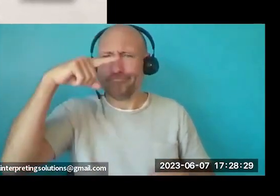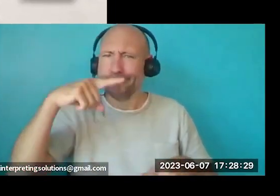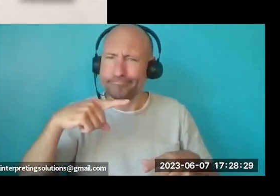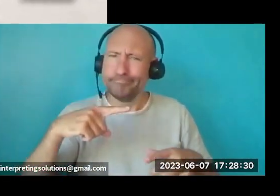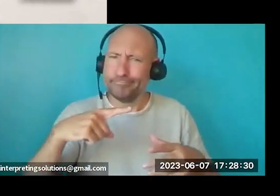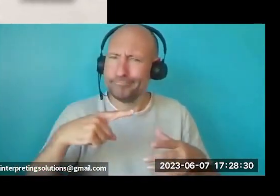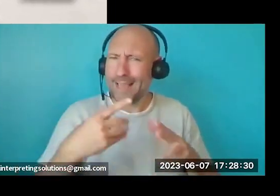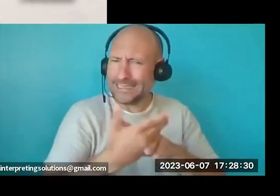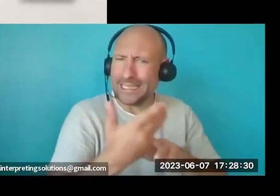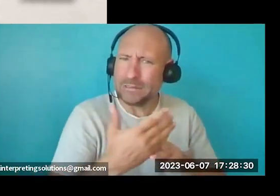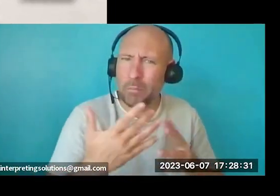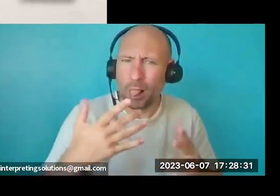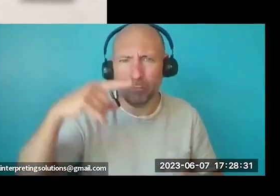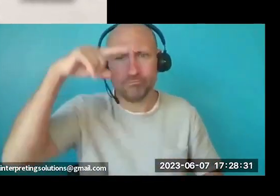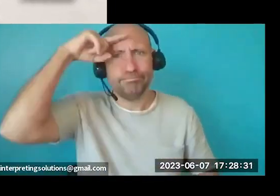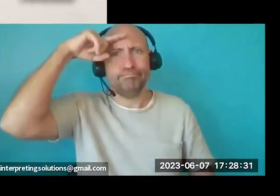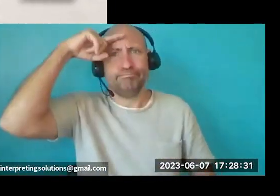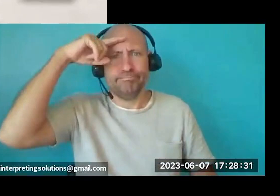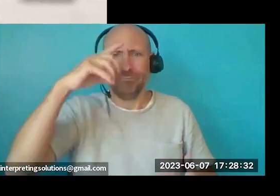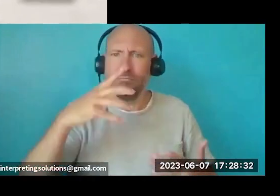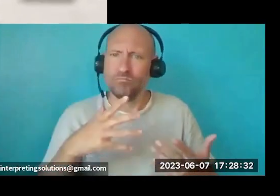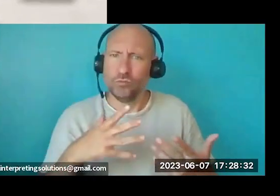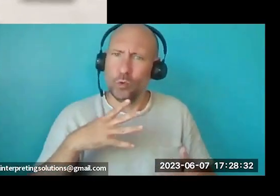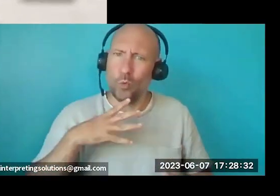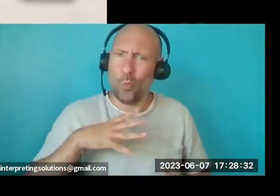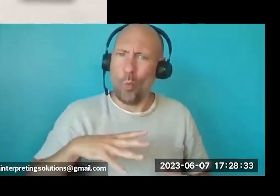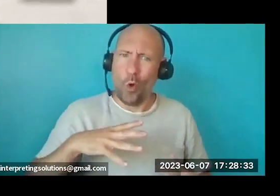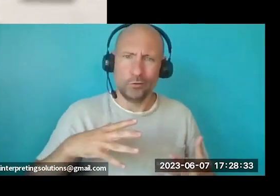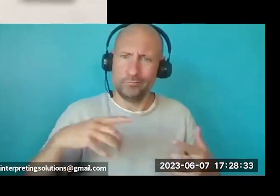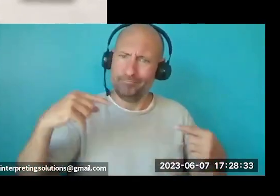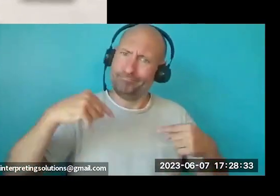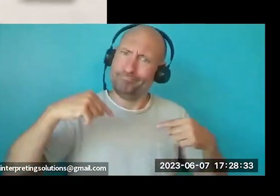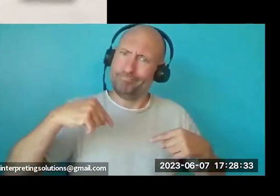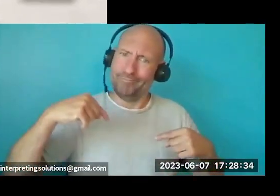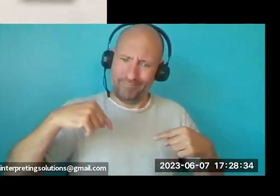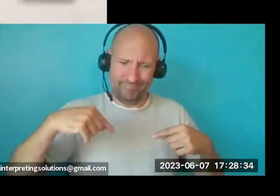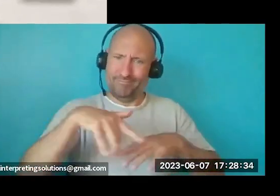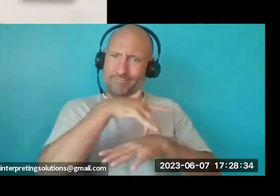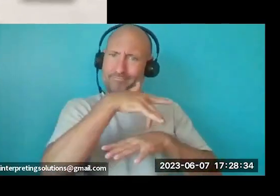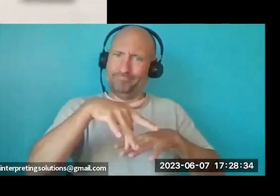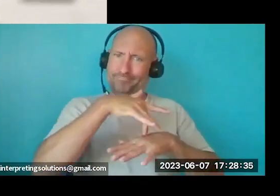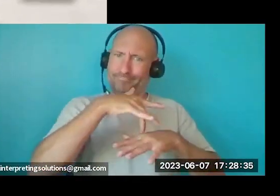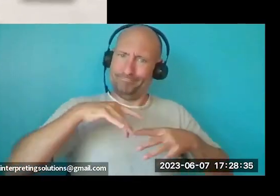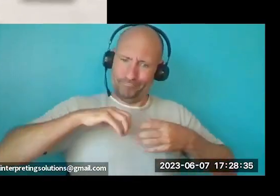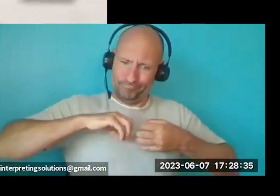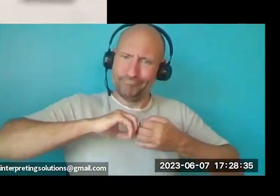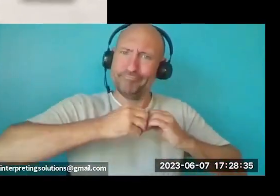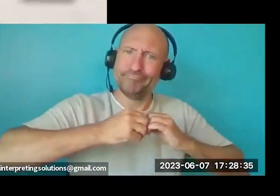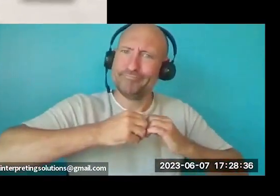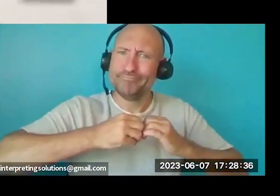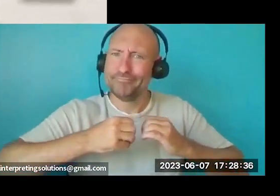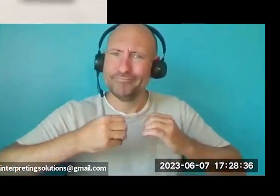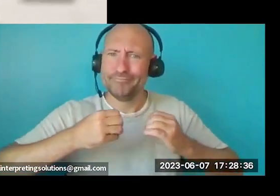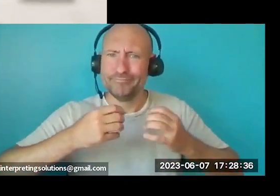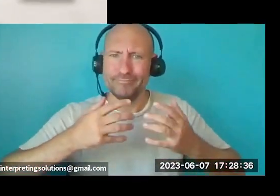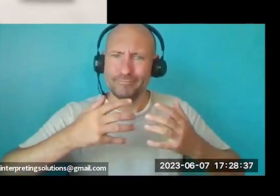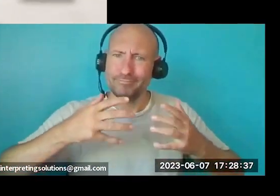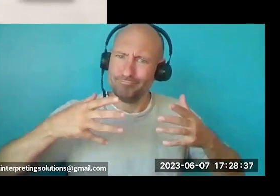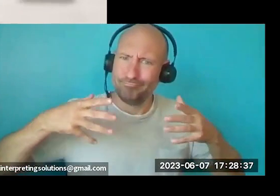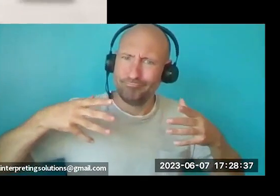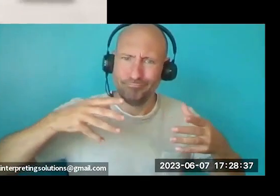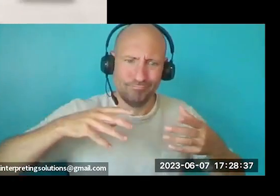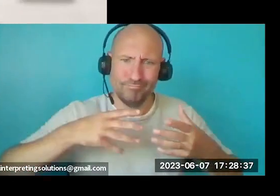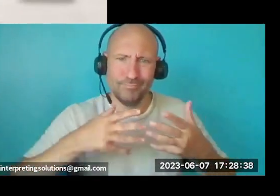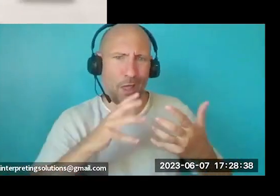process, it's an opportunity to develop your art form in new ways. And I think it also